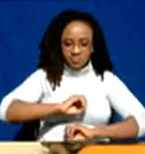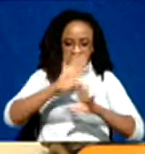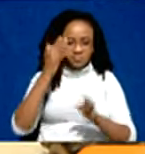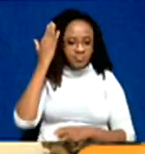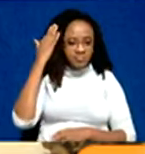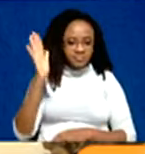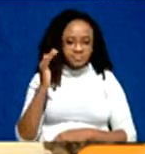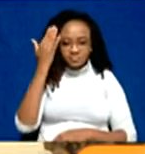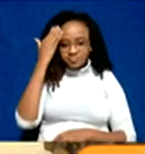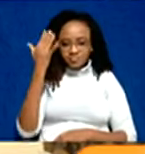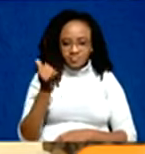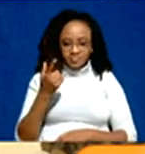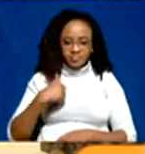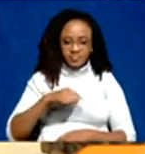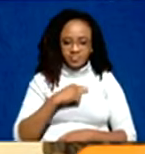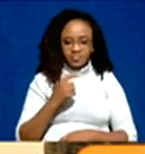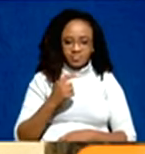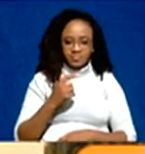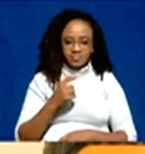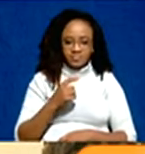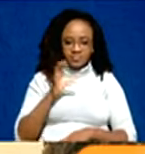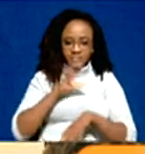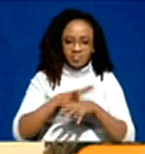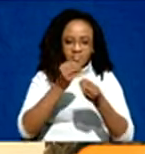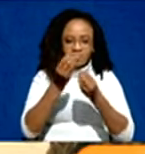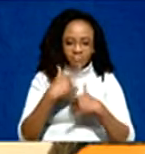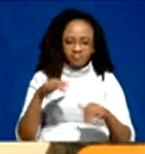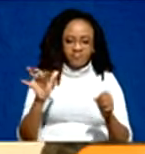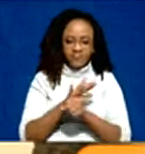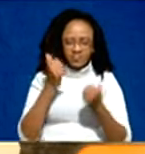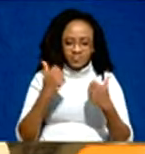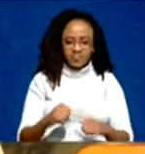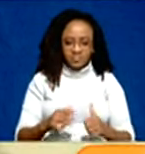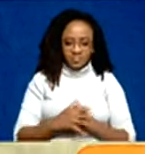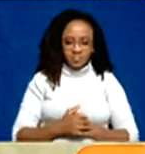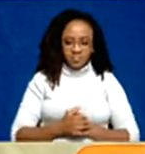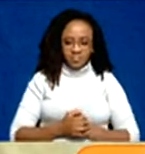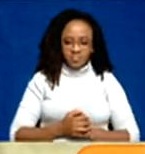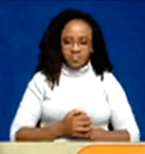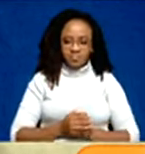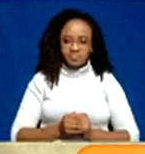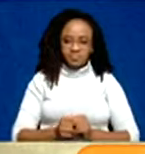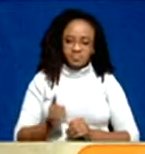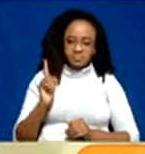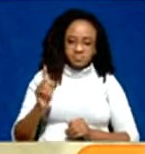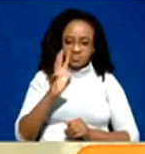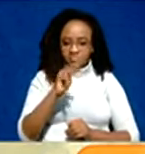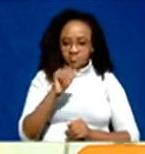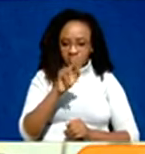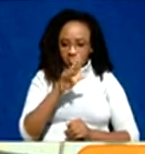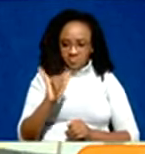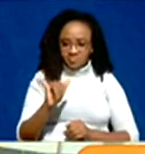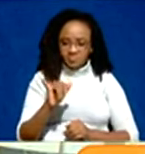we have not gotten that. We have to look for the information ourselves through and through. Mary, kama mzazi mwingine